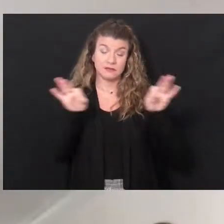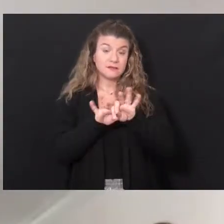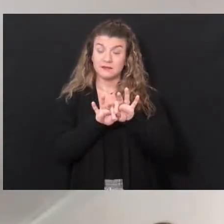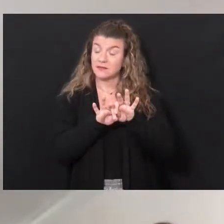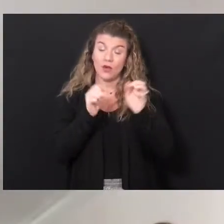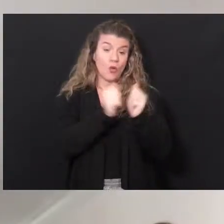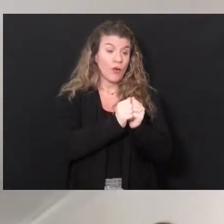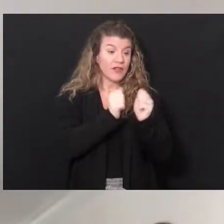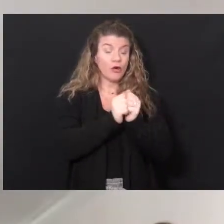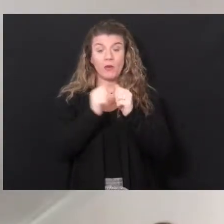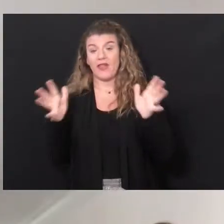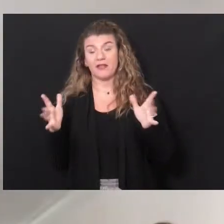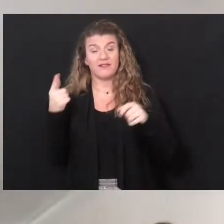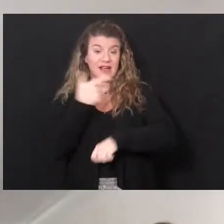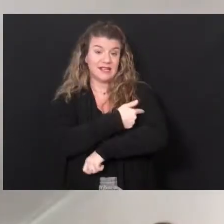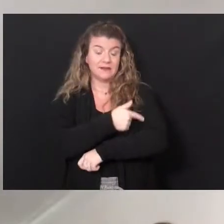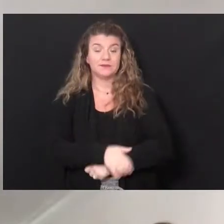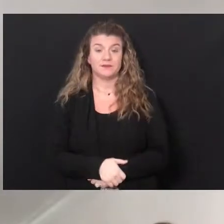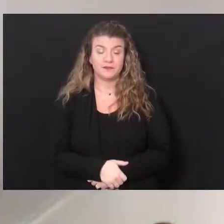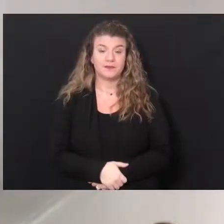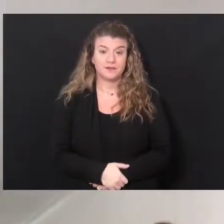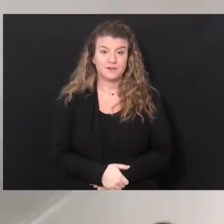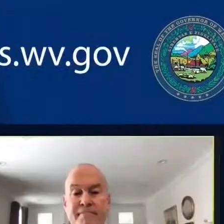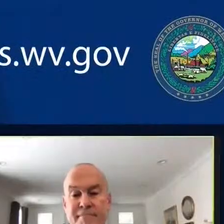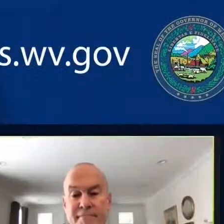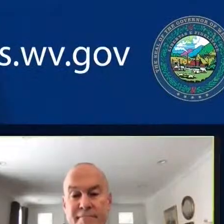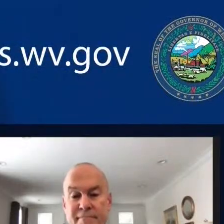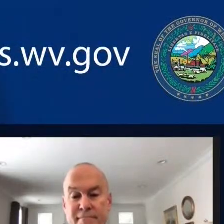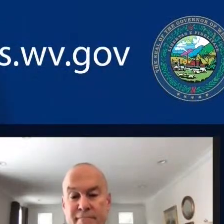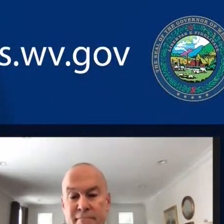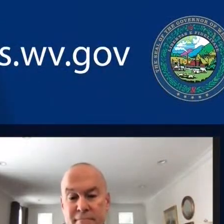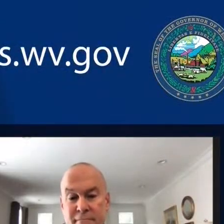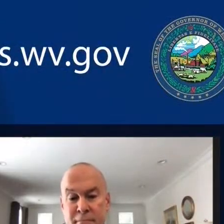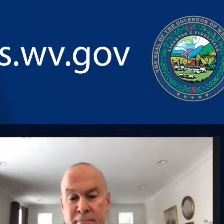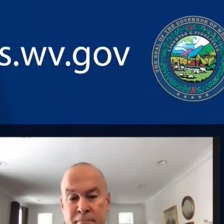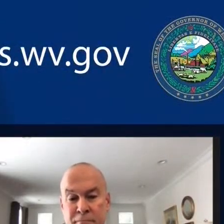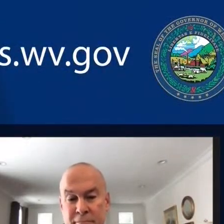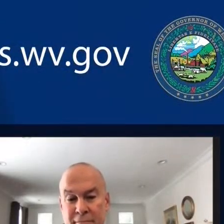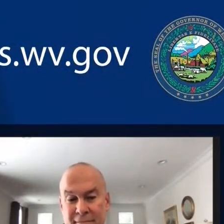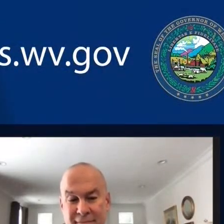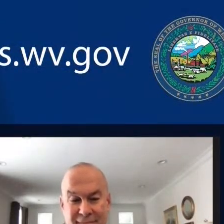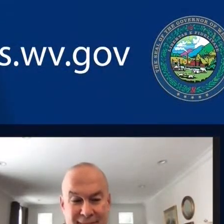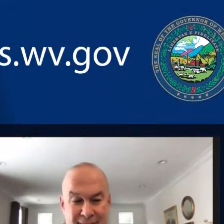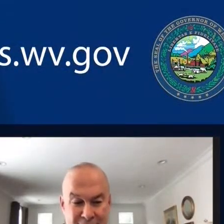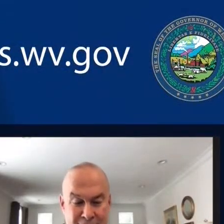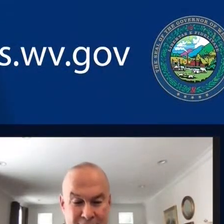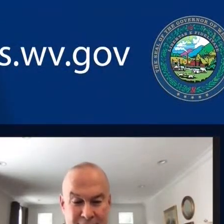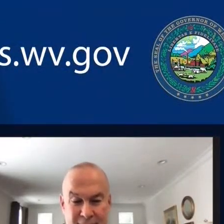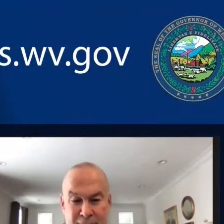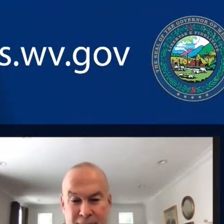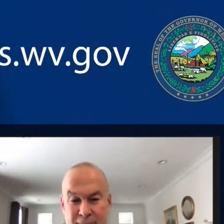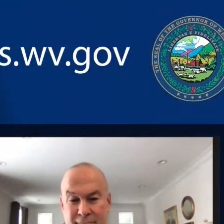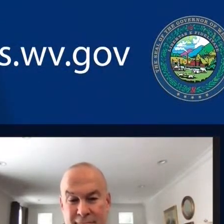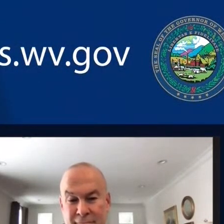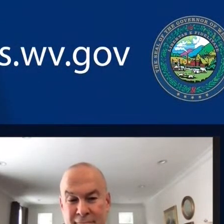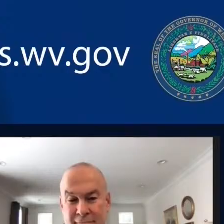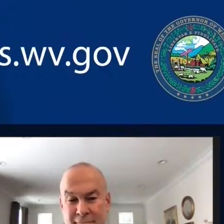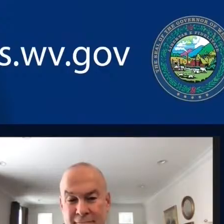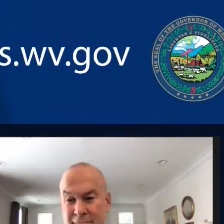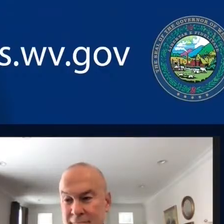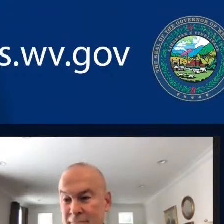with or without the vaccine. Thank you. Thank you, Paul, and I apologize, Dr. Marsh. Next, we'll go to Phil Kabler with the Charleston